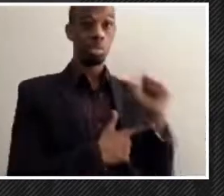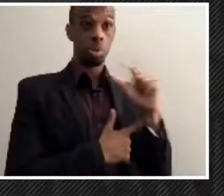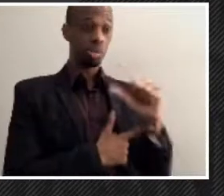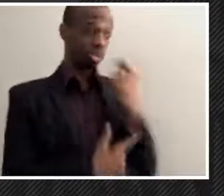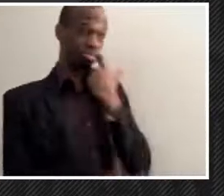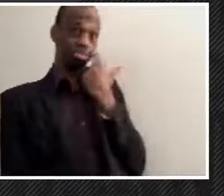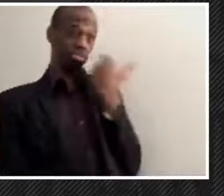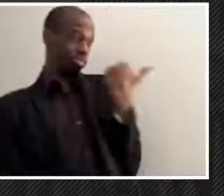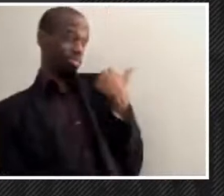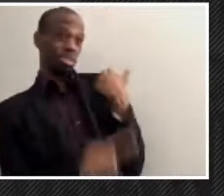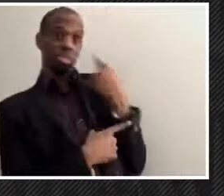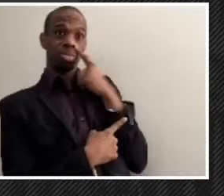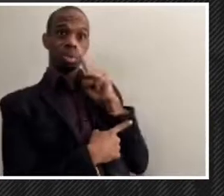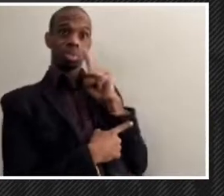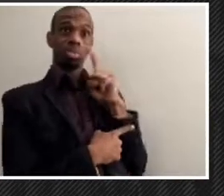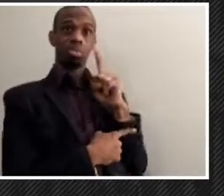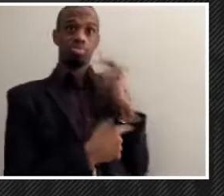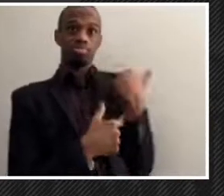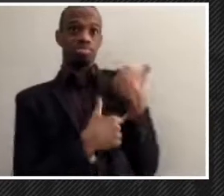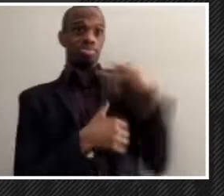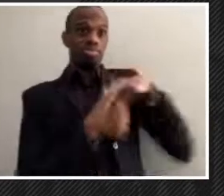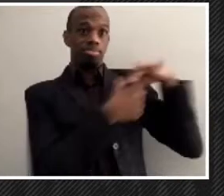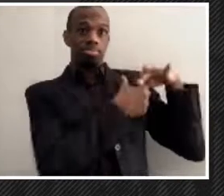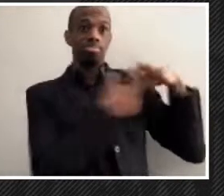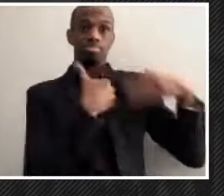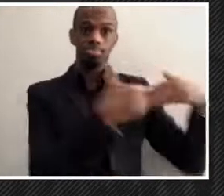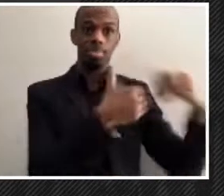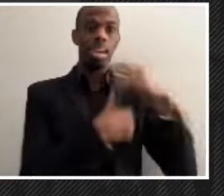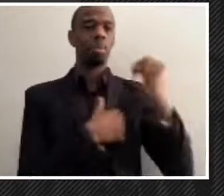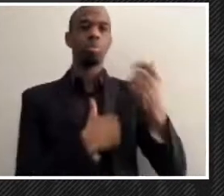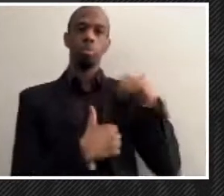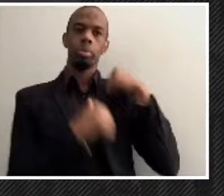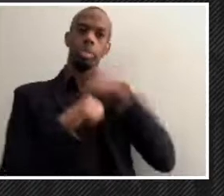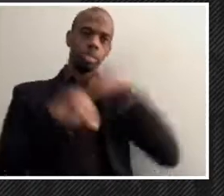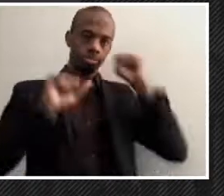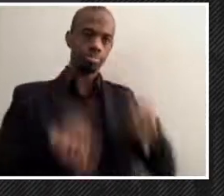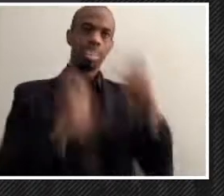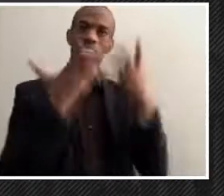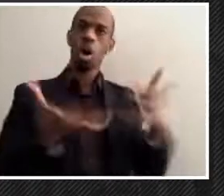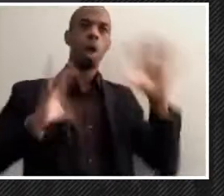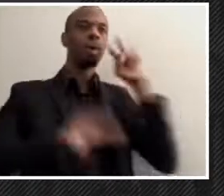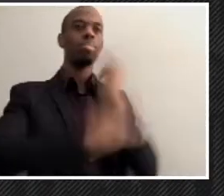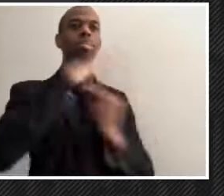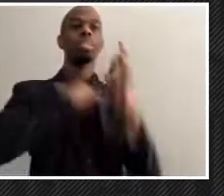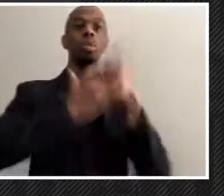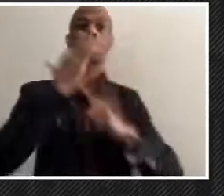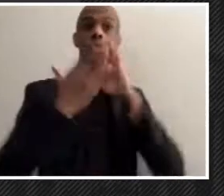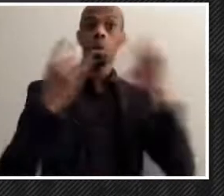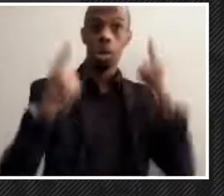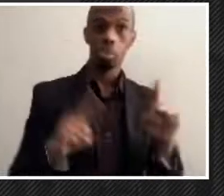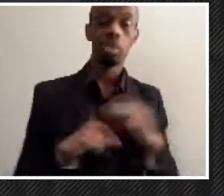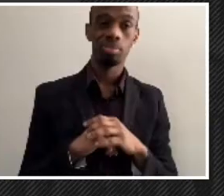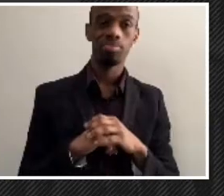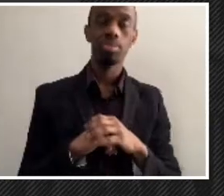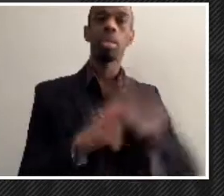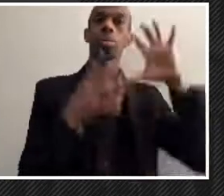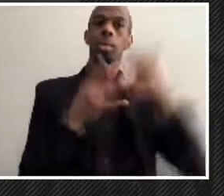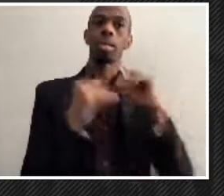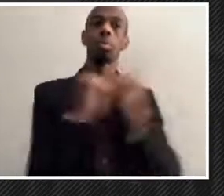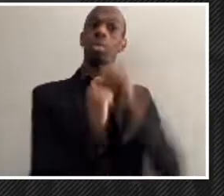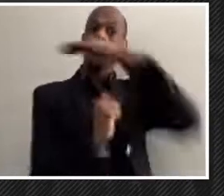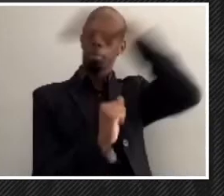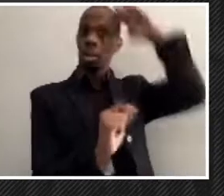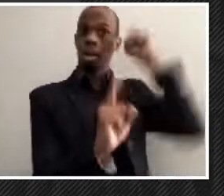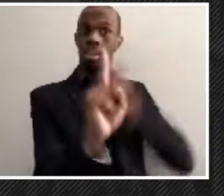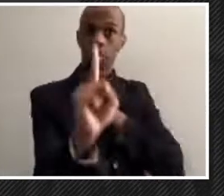electoral cycle. And we know what's gonna happen in the next ones. And a lot of it had to deal with Black impact. Why does it matter? And what are some examples